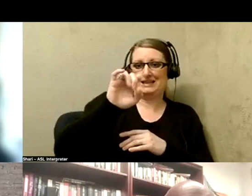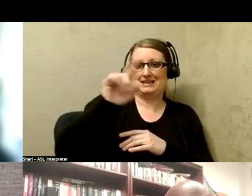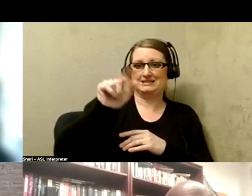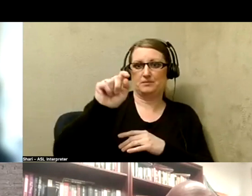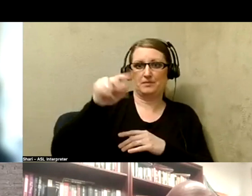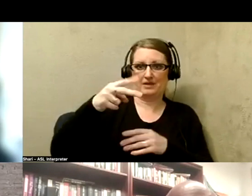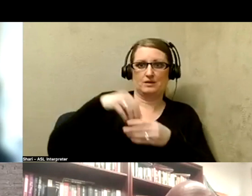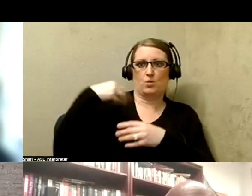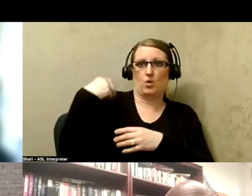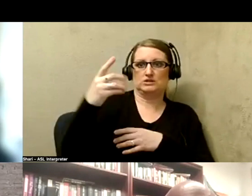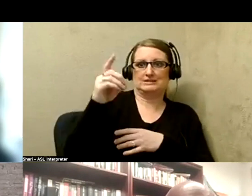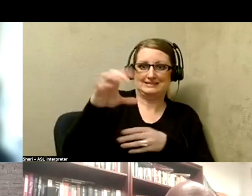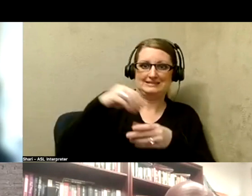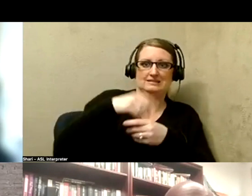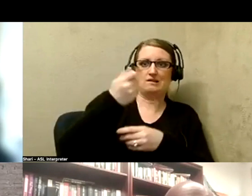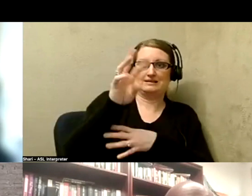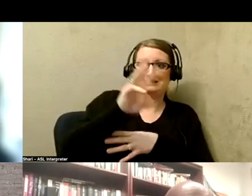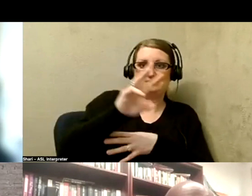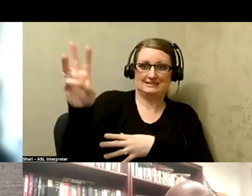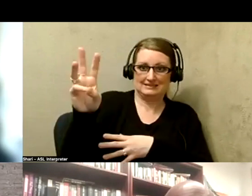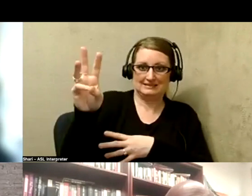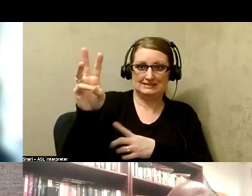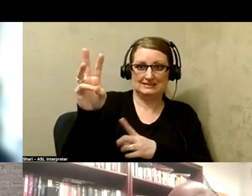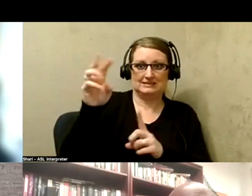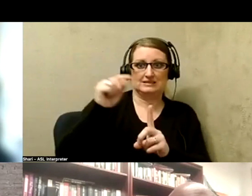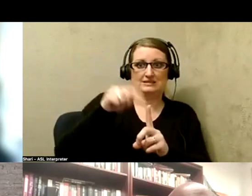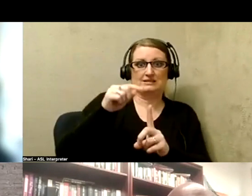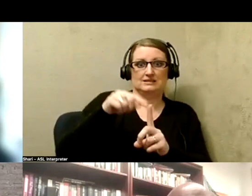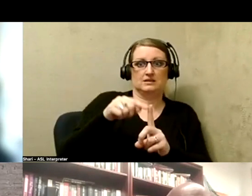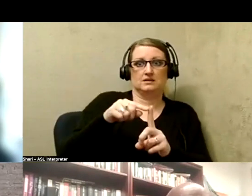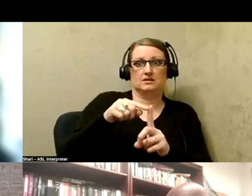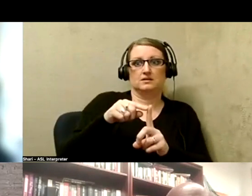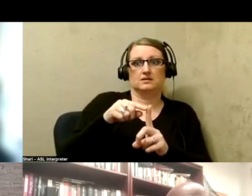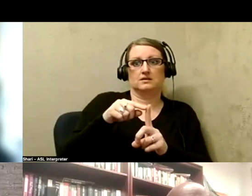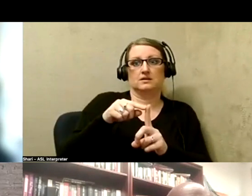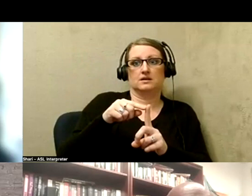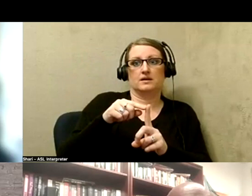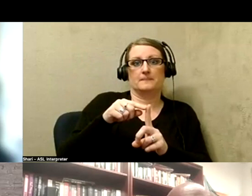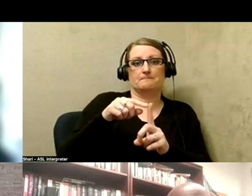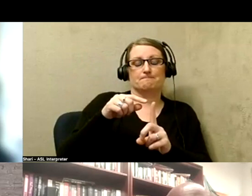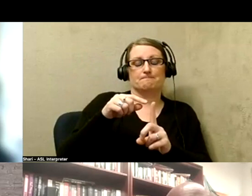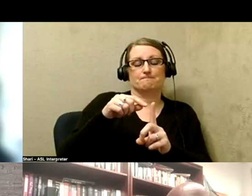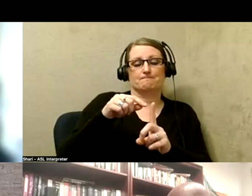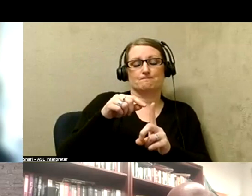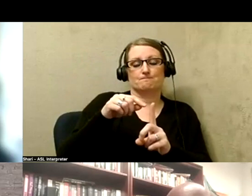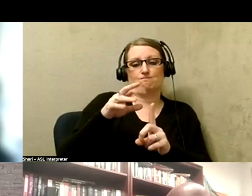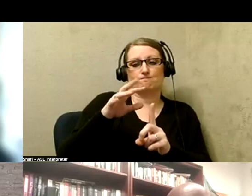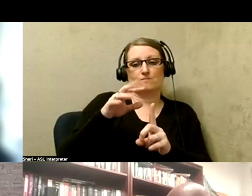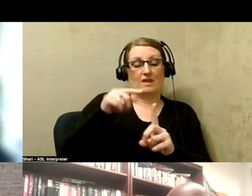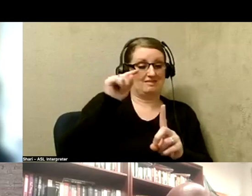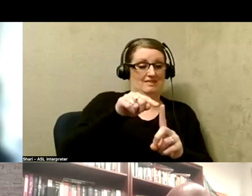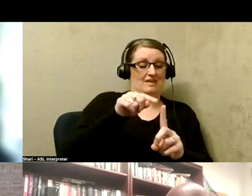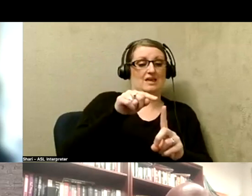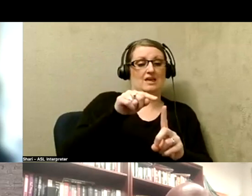D.C. in 1966, Rouse v. Cameron, and others, they were basically,